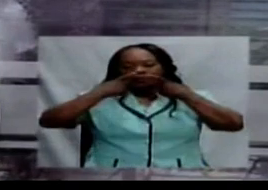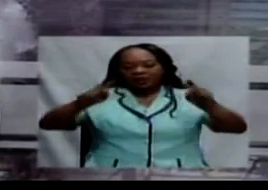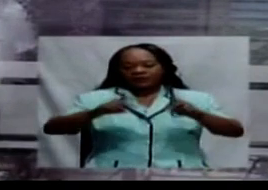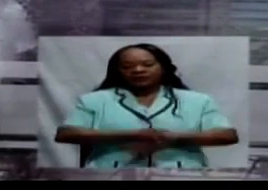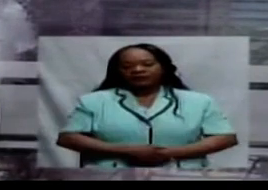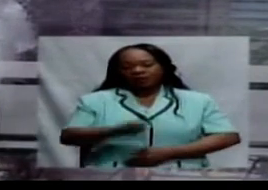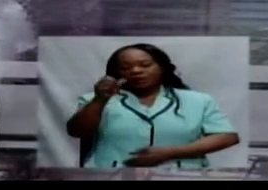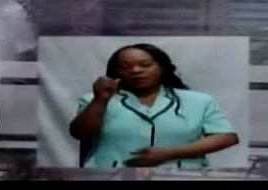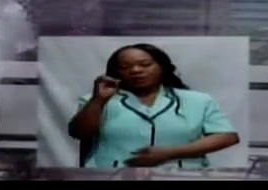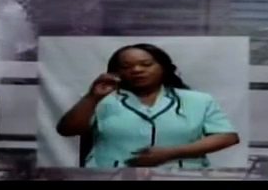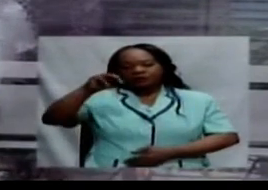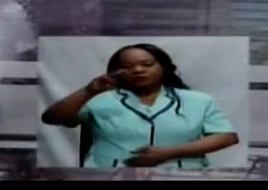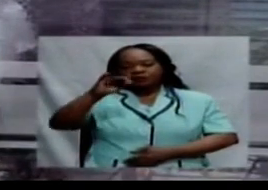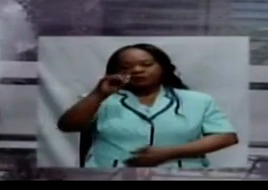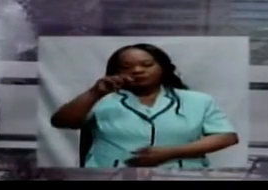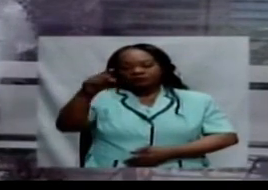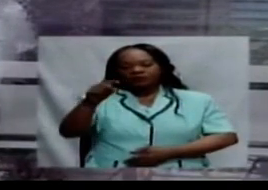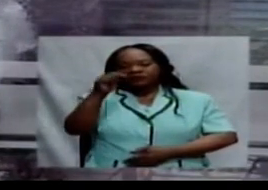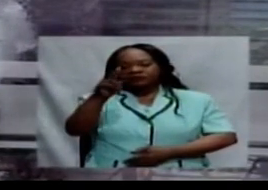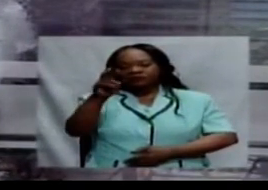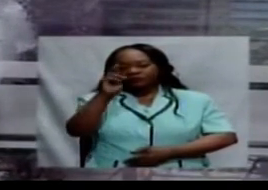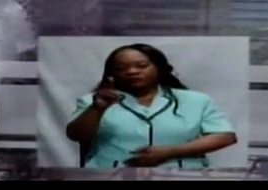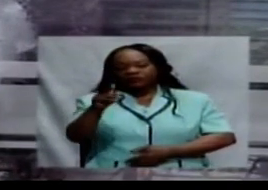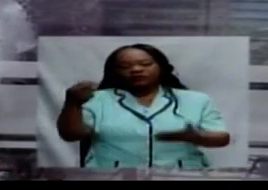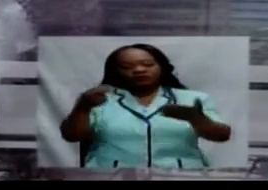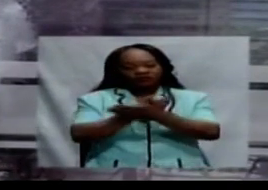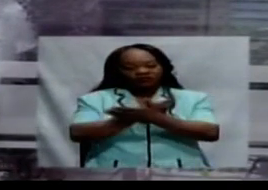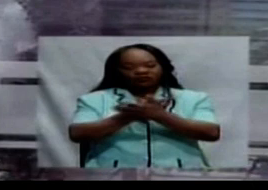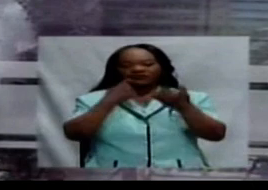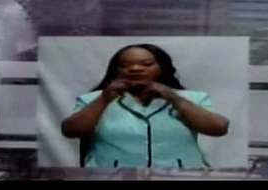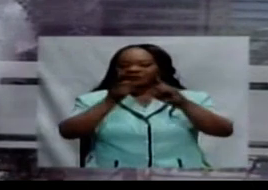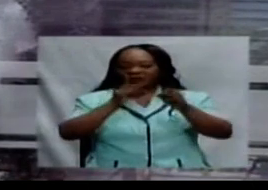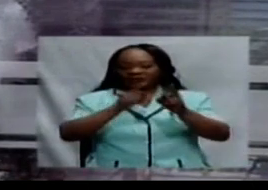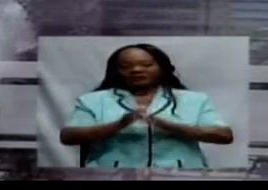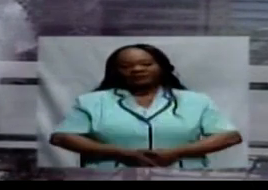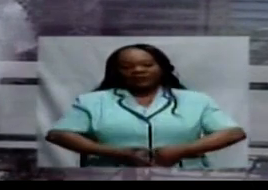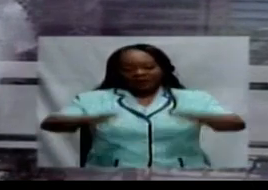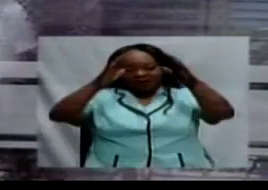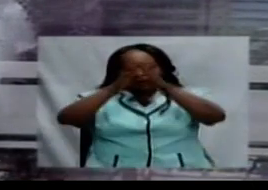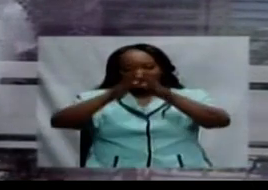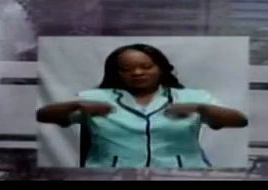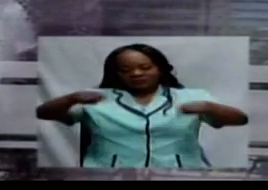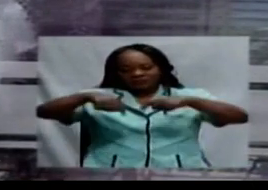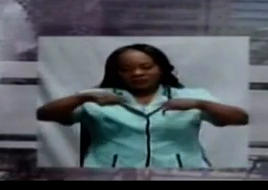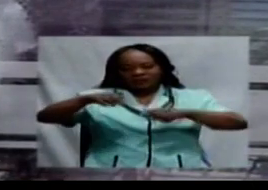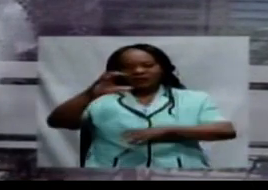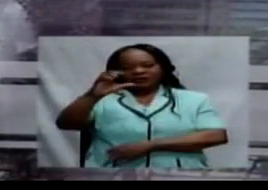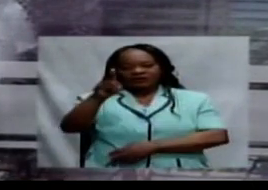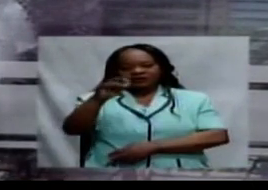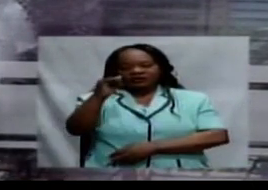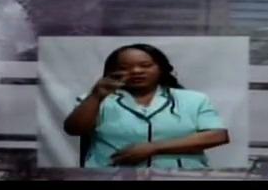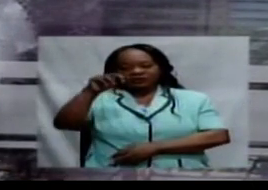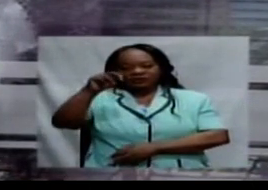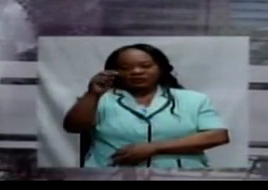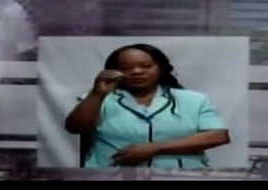Simwinga was speaking in an interview with TV2 News in Nakonde. And Minister of Housing and Infrastructure Development, Ronald Chitotela,